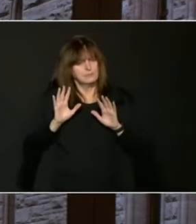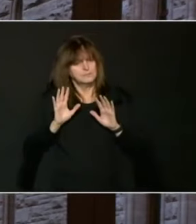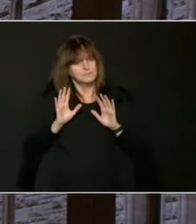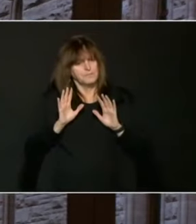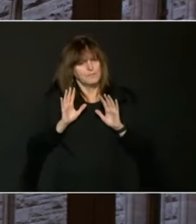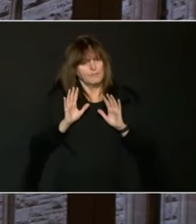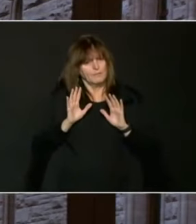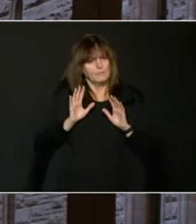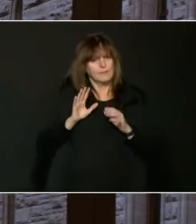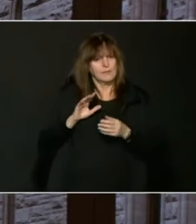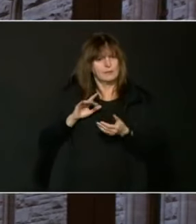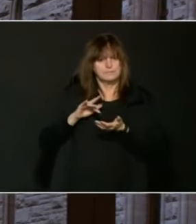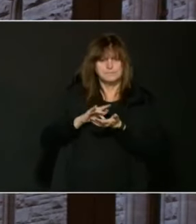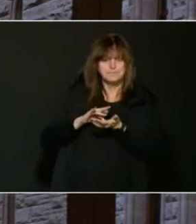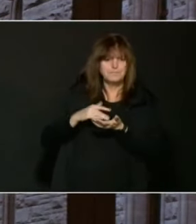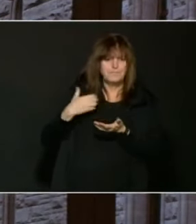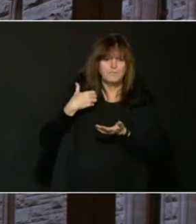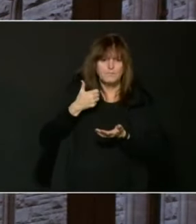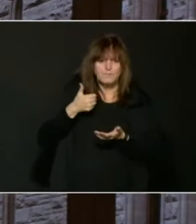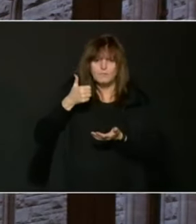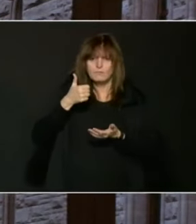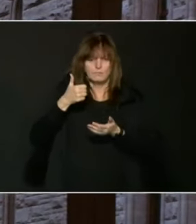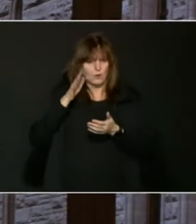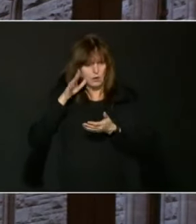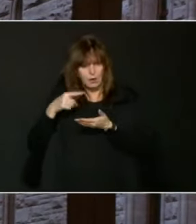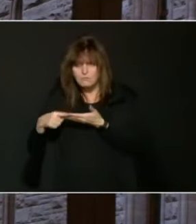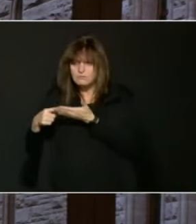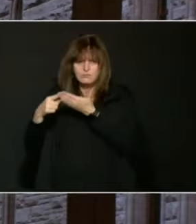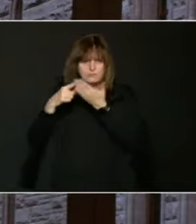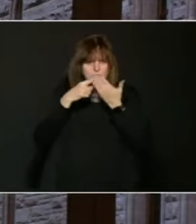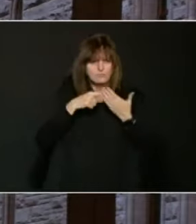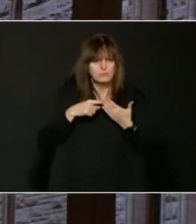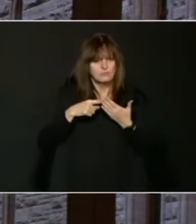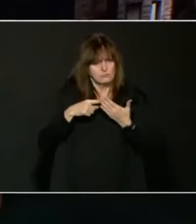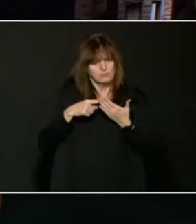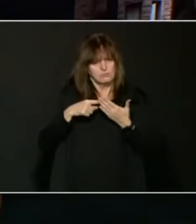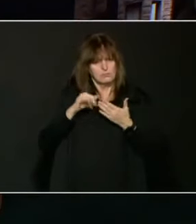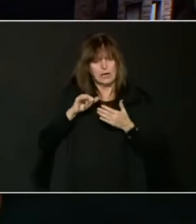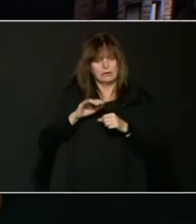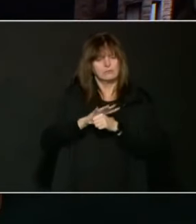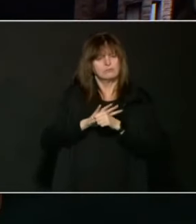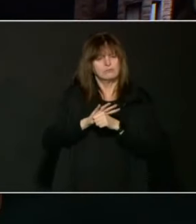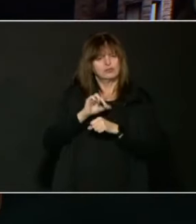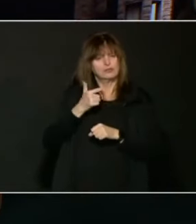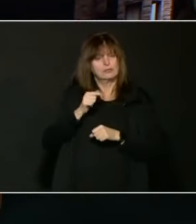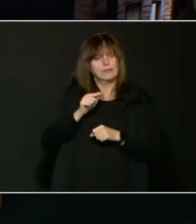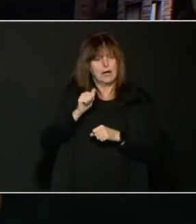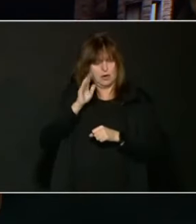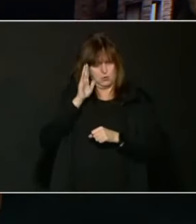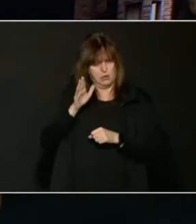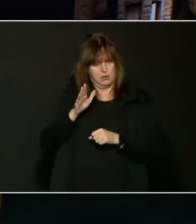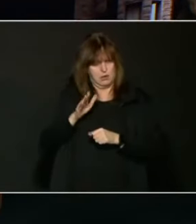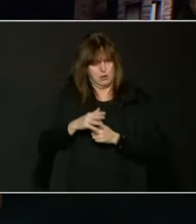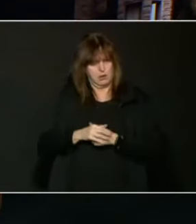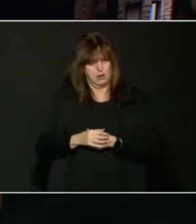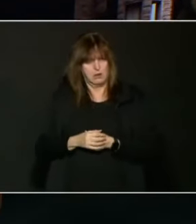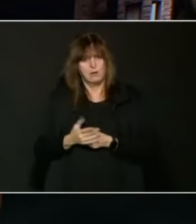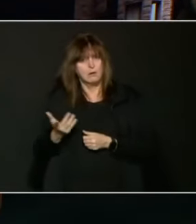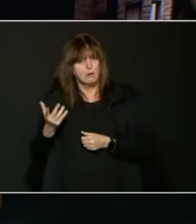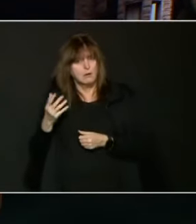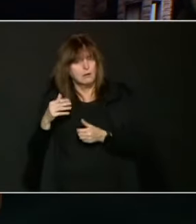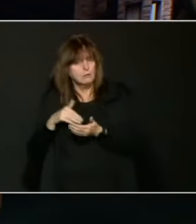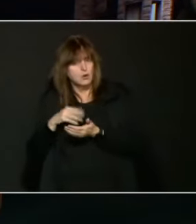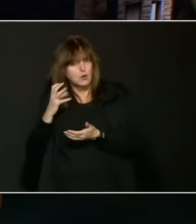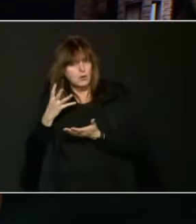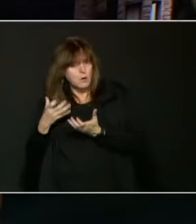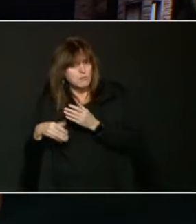officers in and around the GTA during this tenuous time. Dr. Brown, you want to make a comment? Yeah, just, I think it's important to